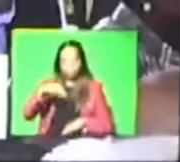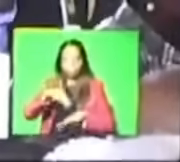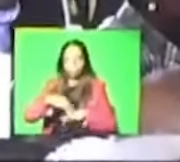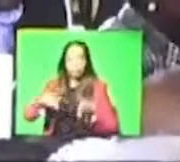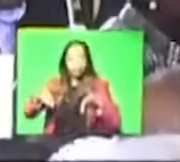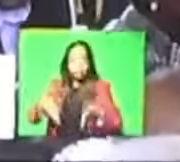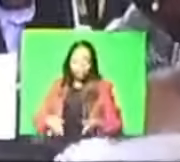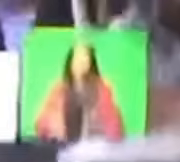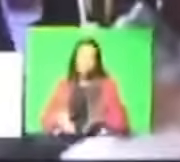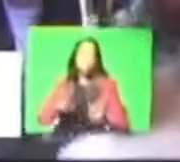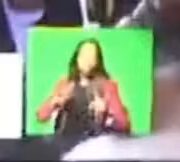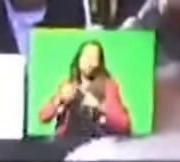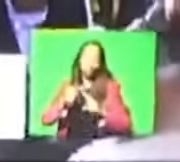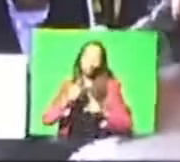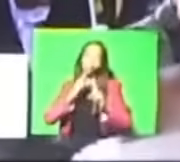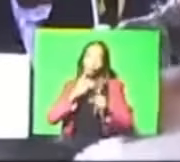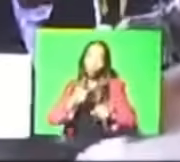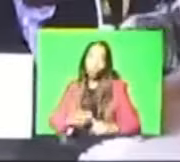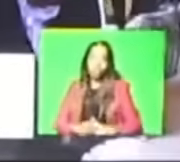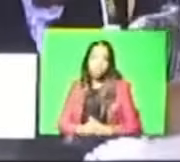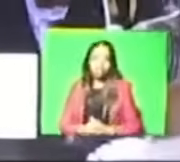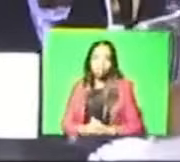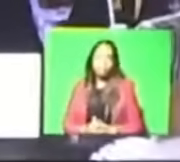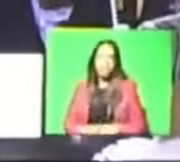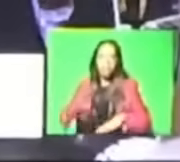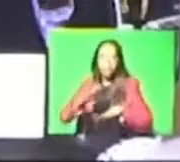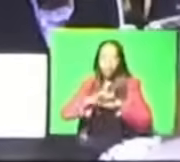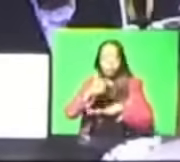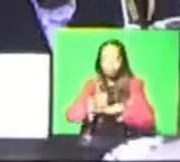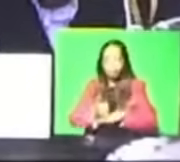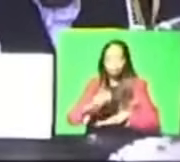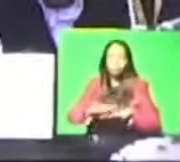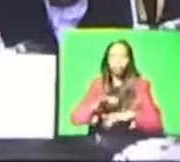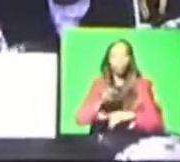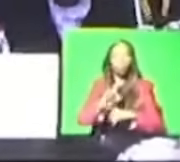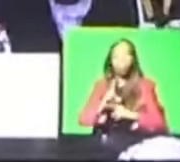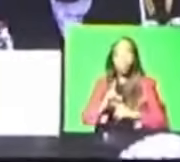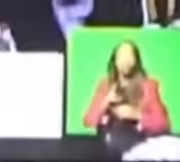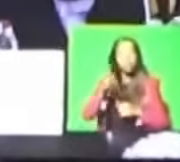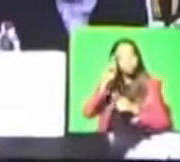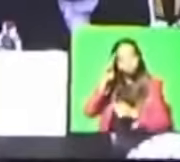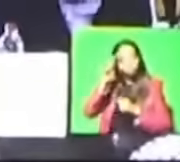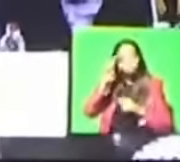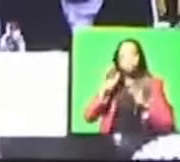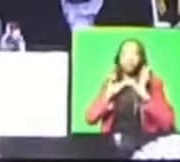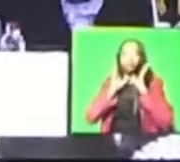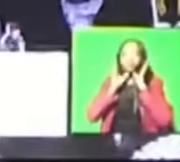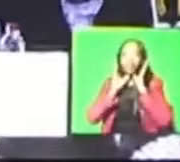order based on what the Honorable Malema said.